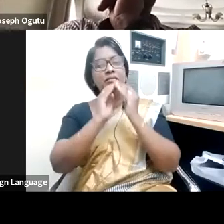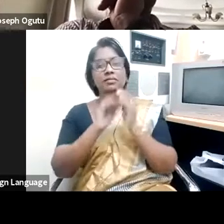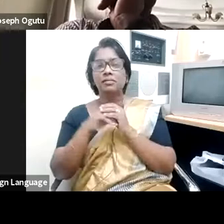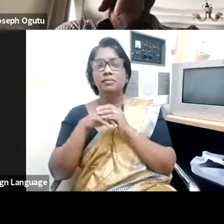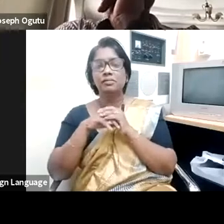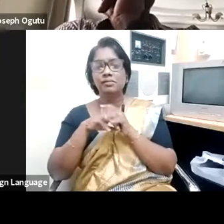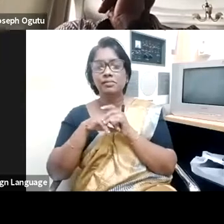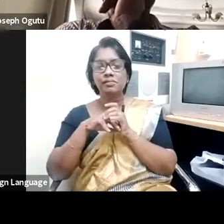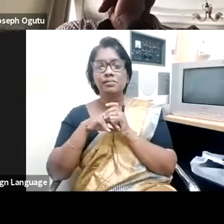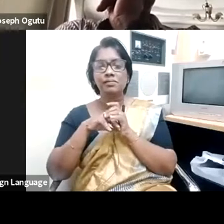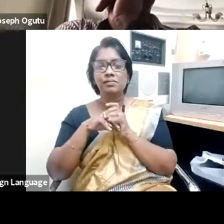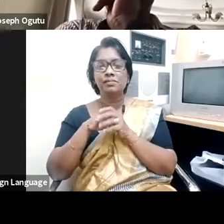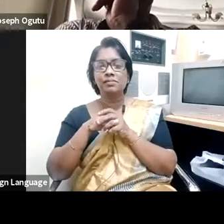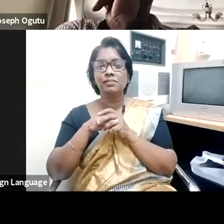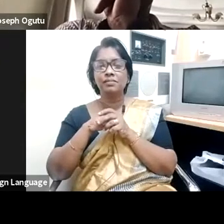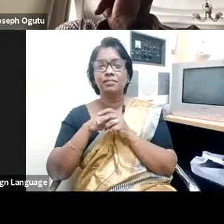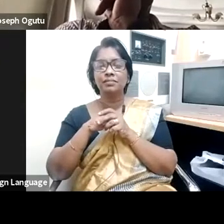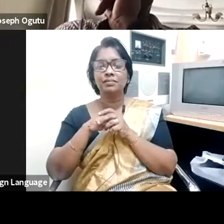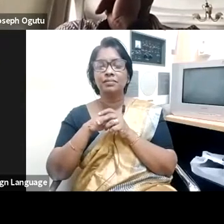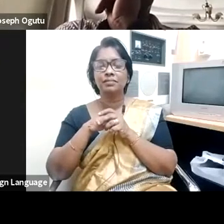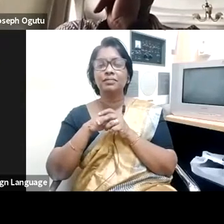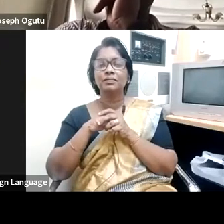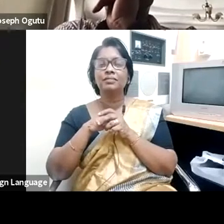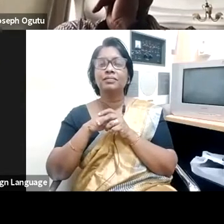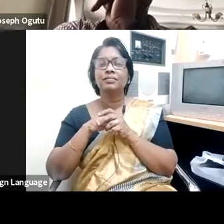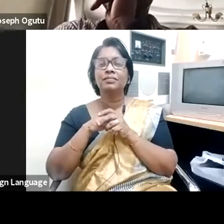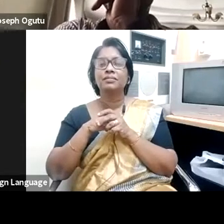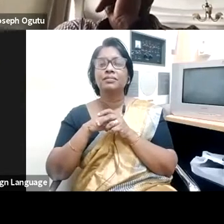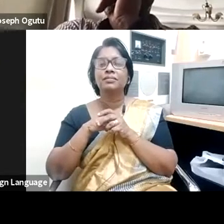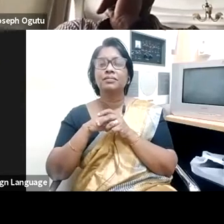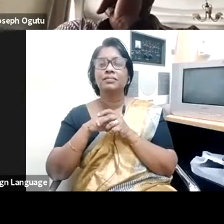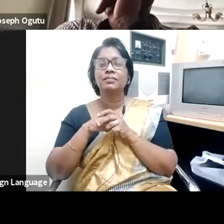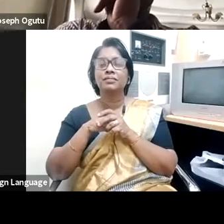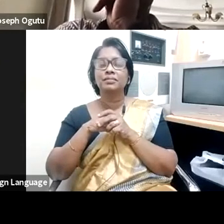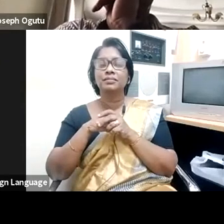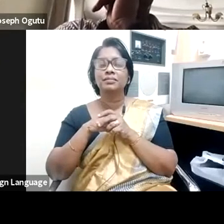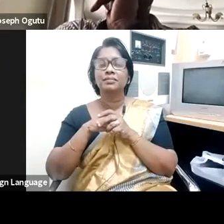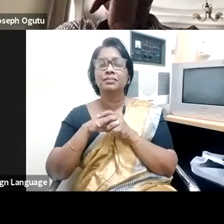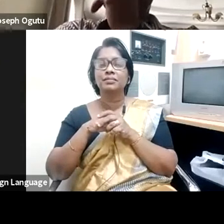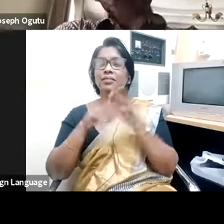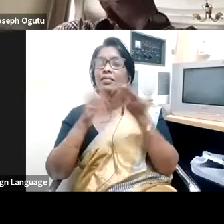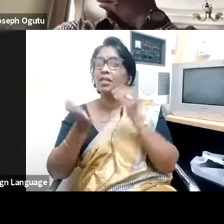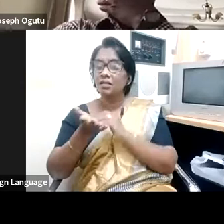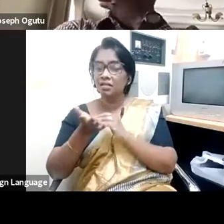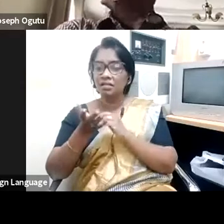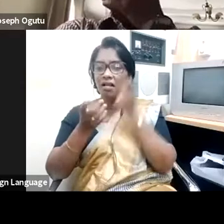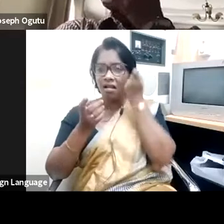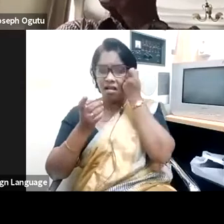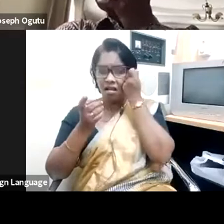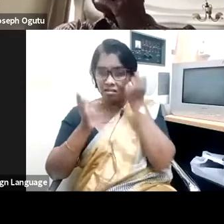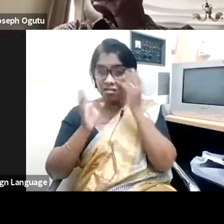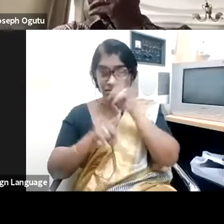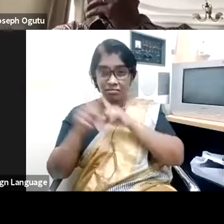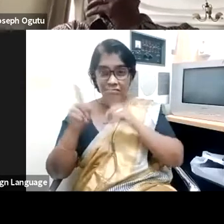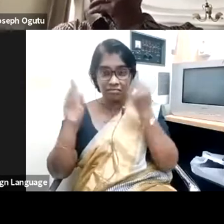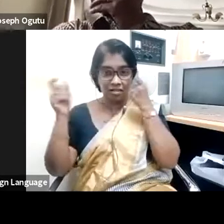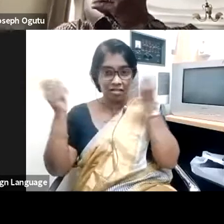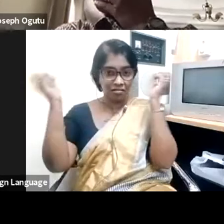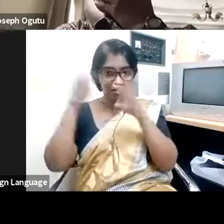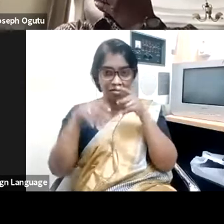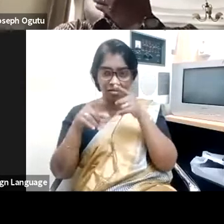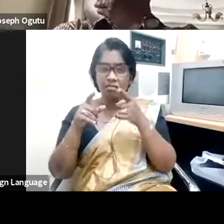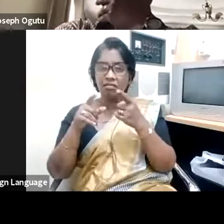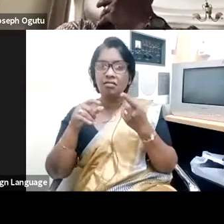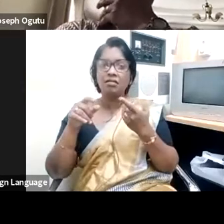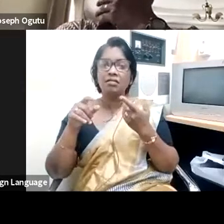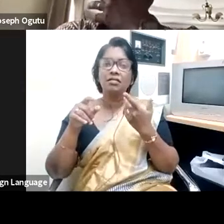to you now. I don't know whether maybe perhaps you want to add to a few points that's already been discussed, but I also have a question for you. You know, you all